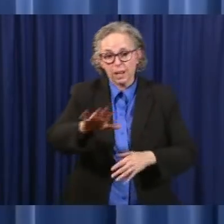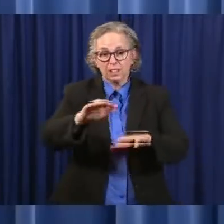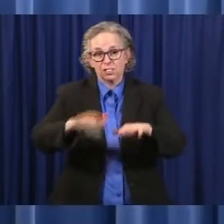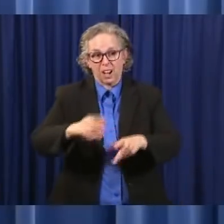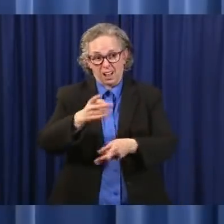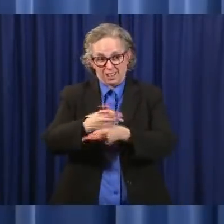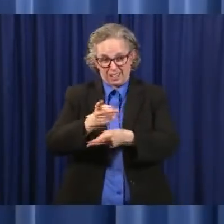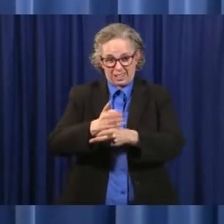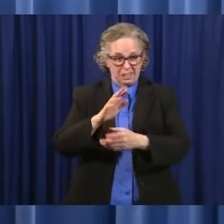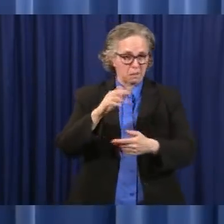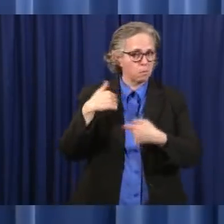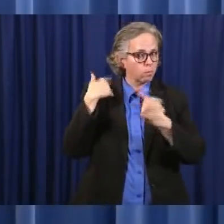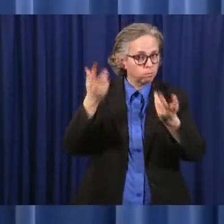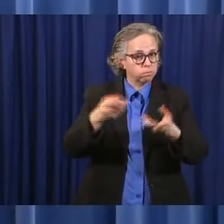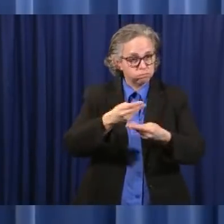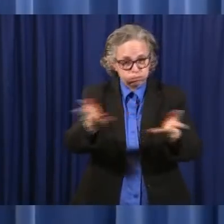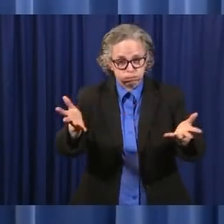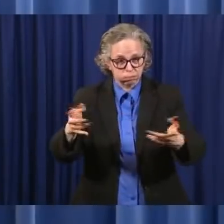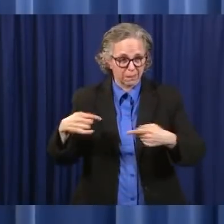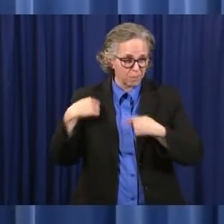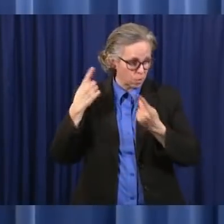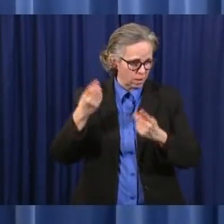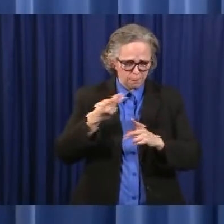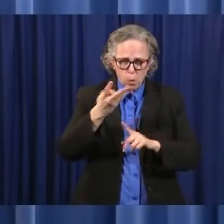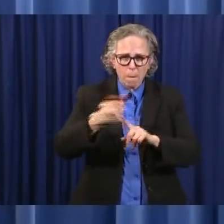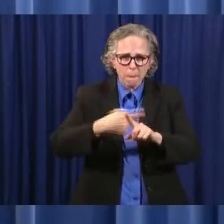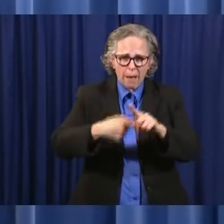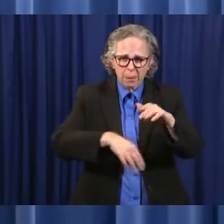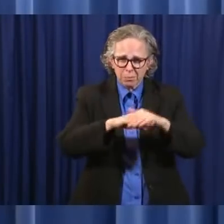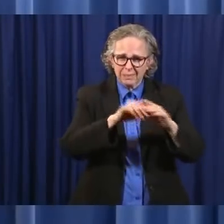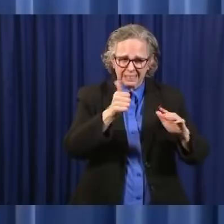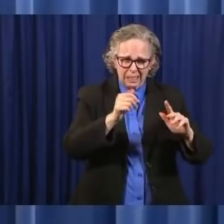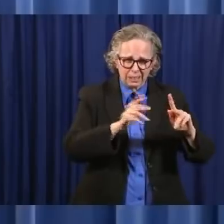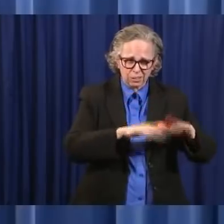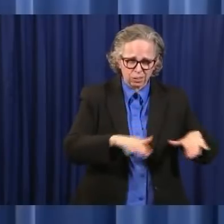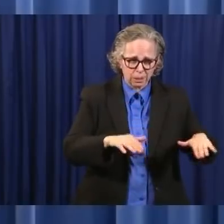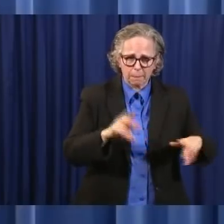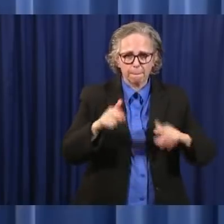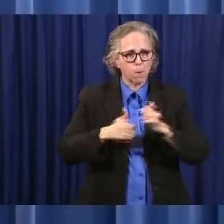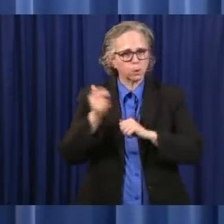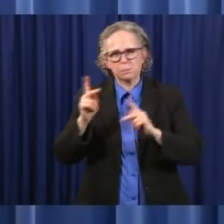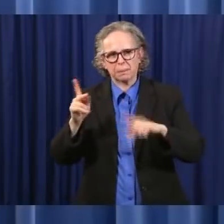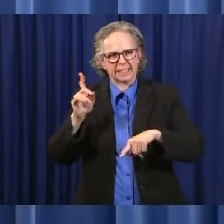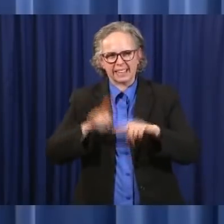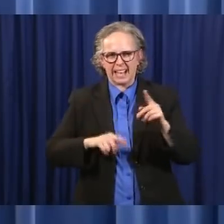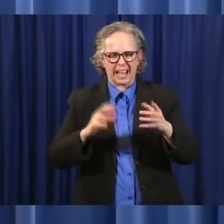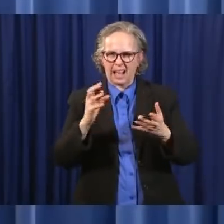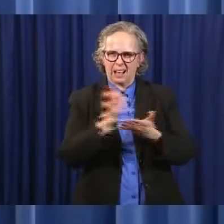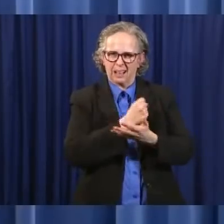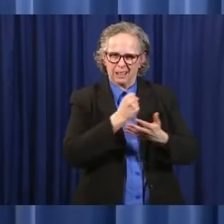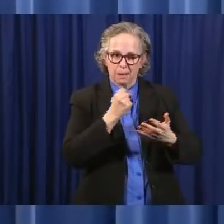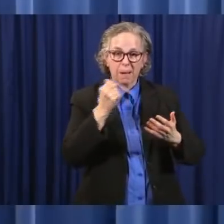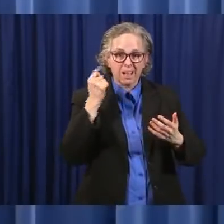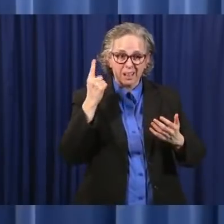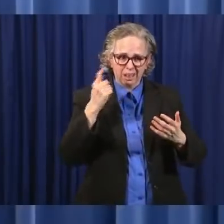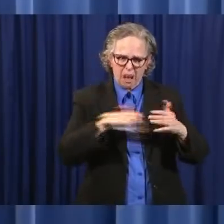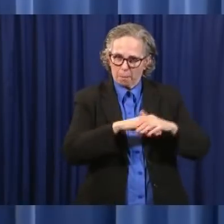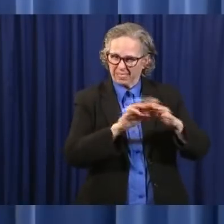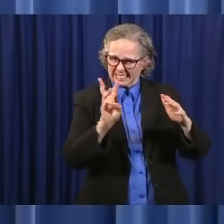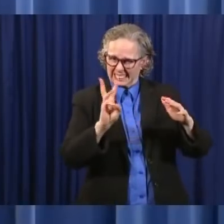months, and I realize most people couldn't take advantage of that, but that child care that was provided, that was taking